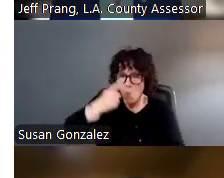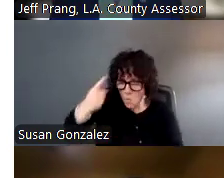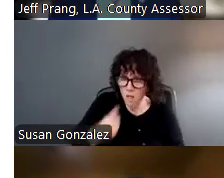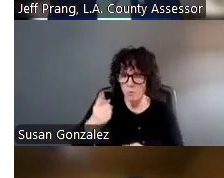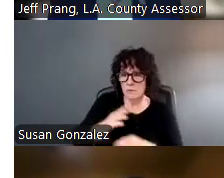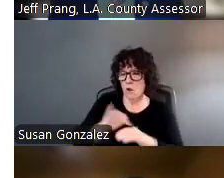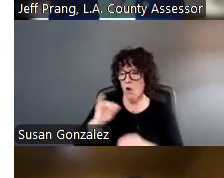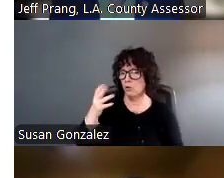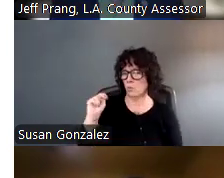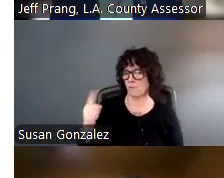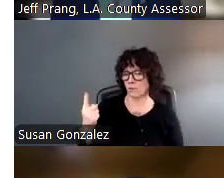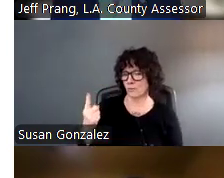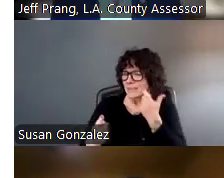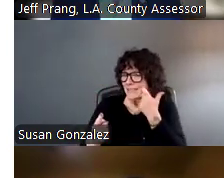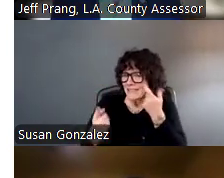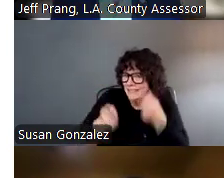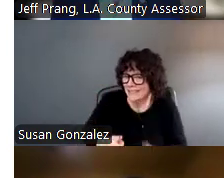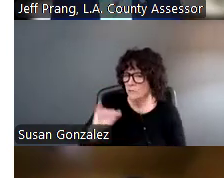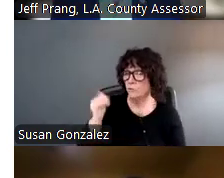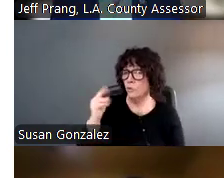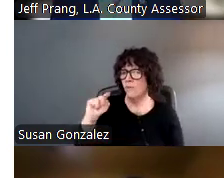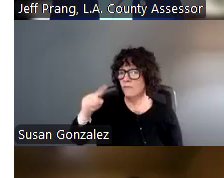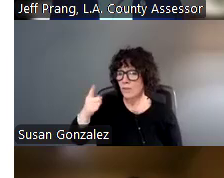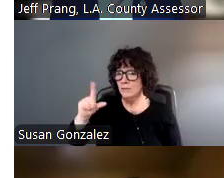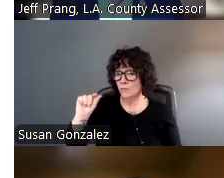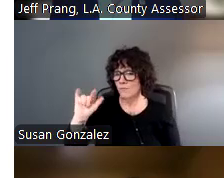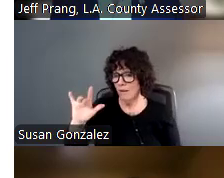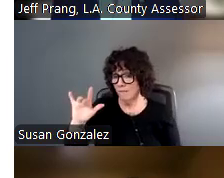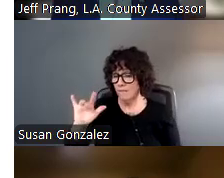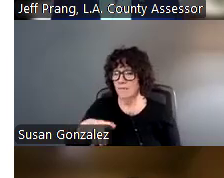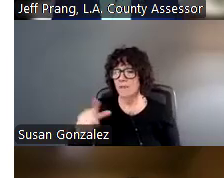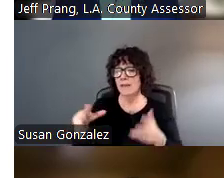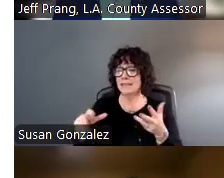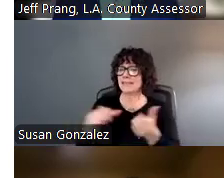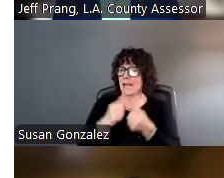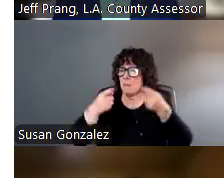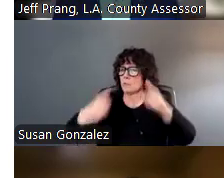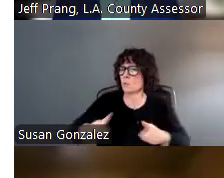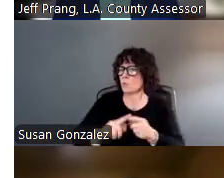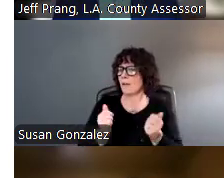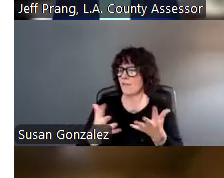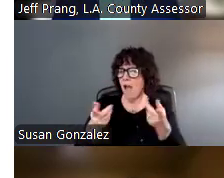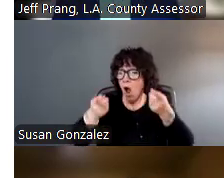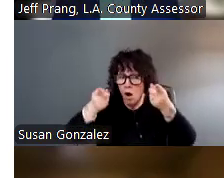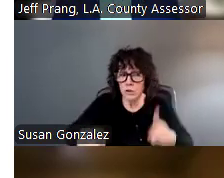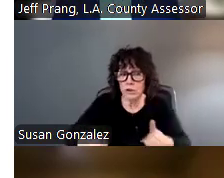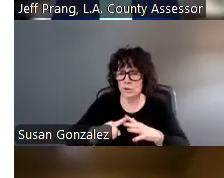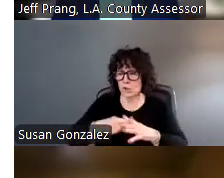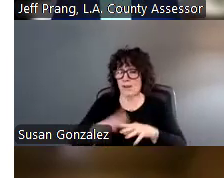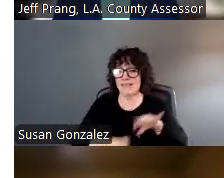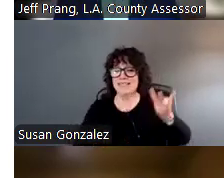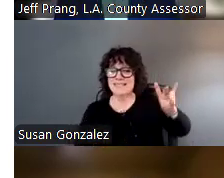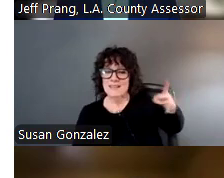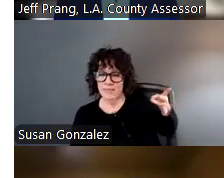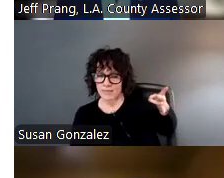asking the legislature to allow us to flexibility in applying that lien date so that we can do